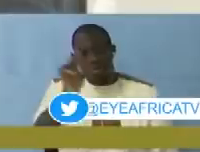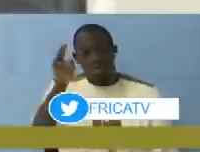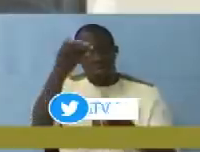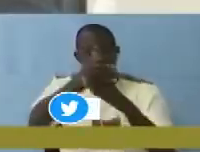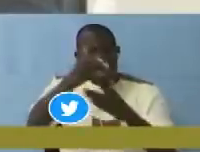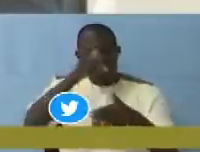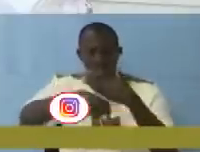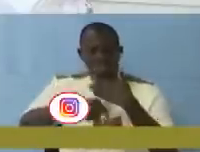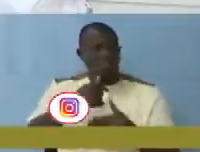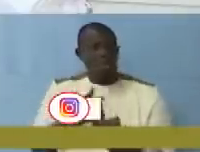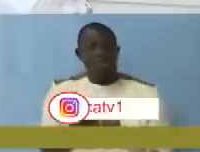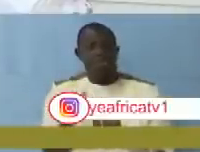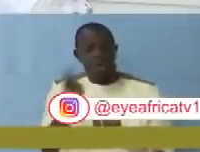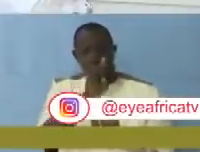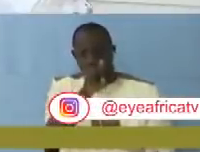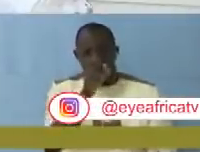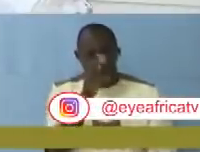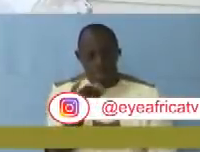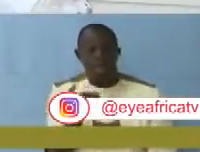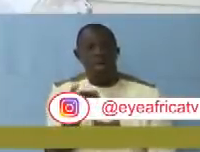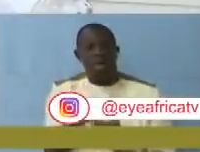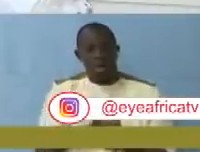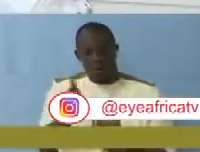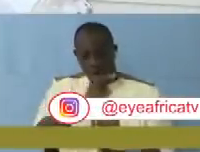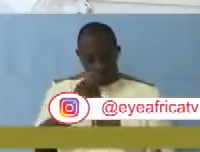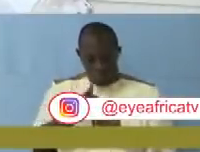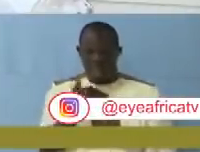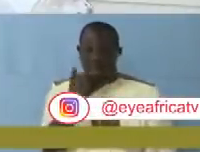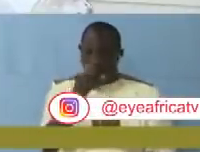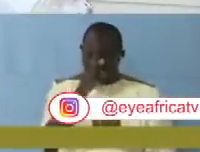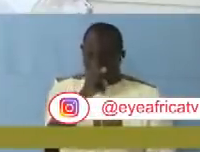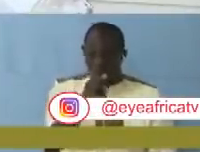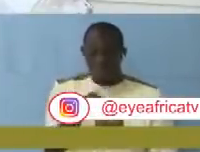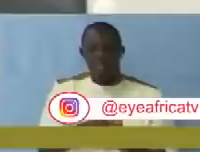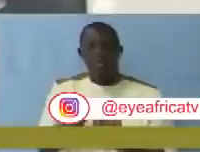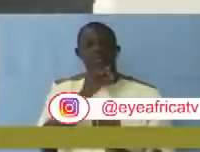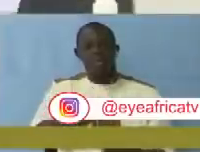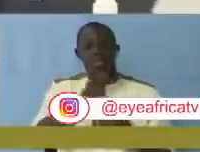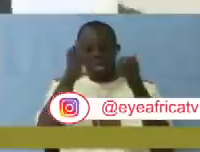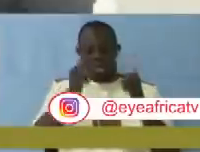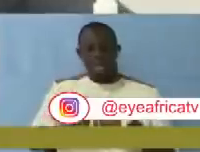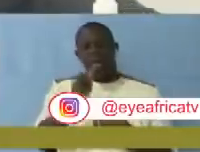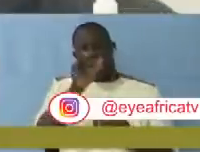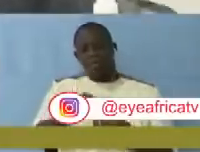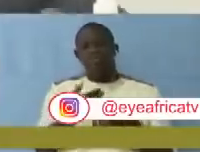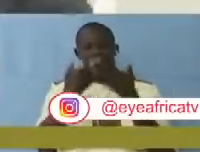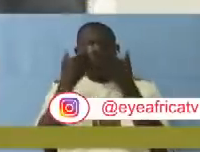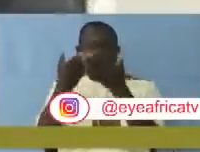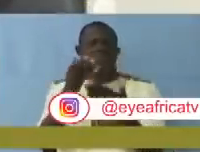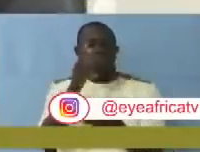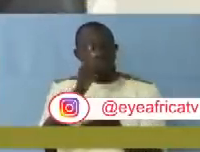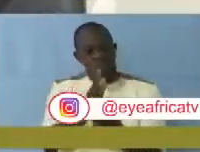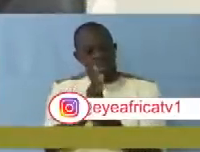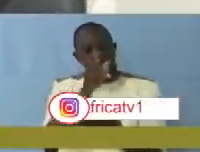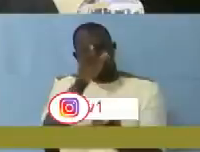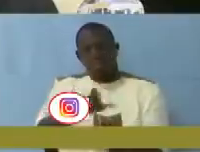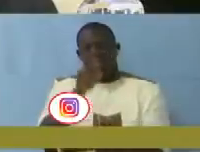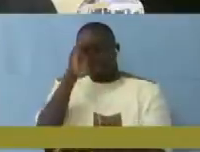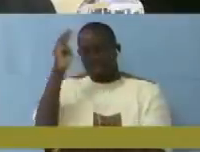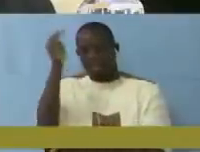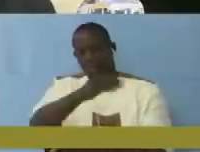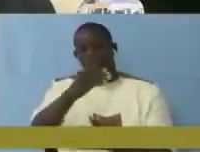me. That's what you say. That's what I'm asking you. Mr. Chair, I hand over to you. Thank you very much, Council. If